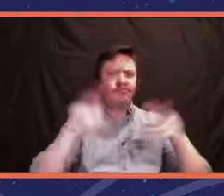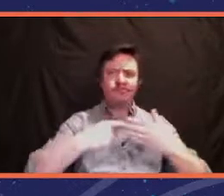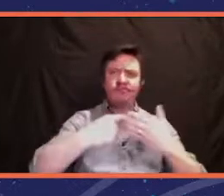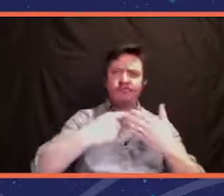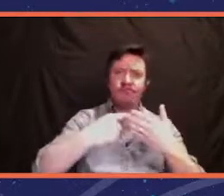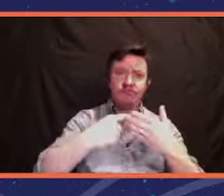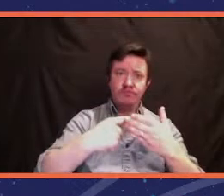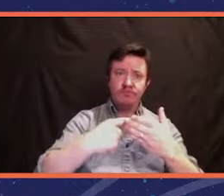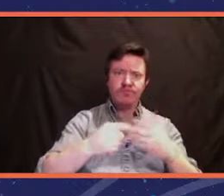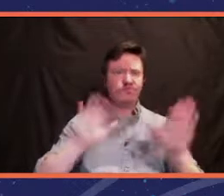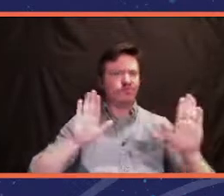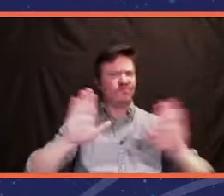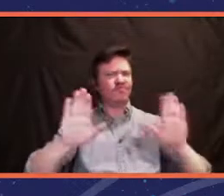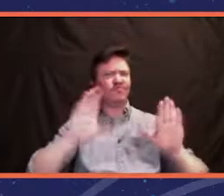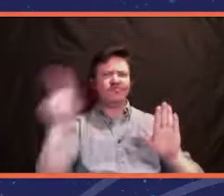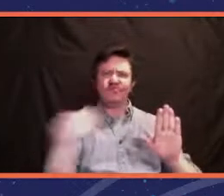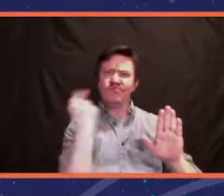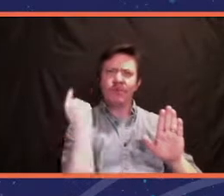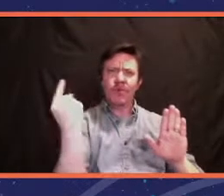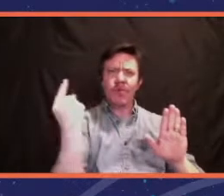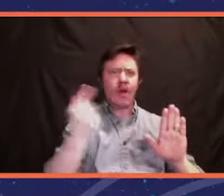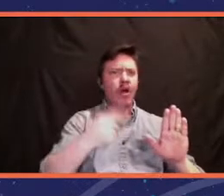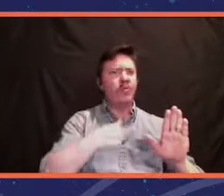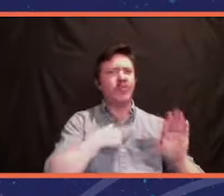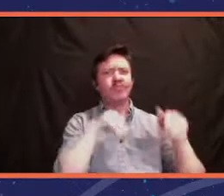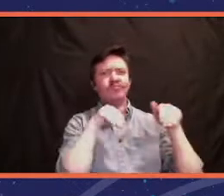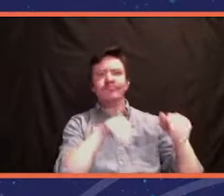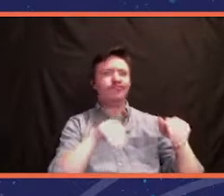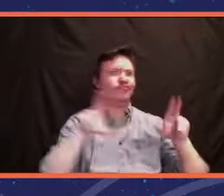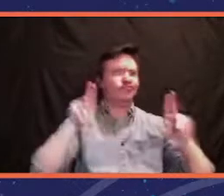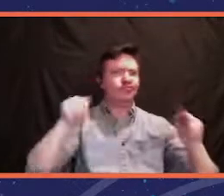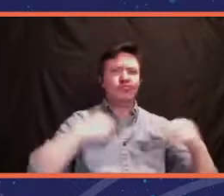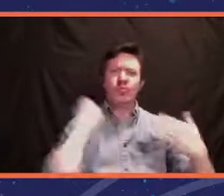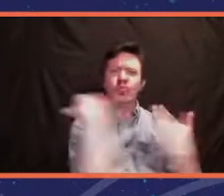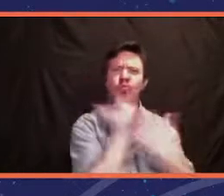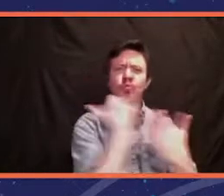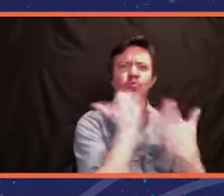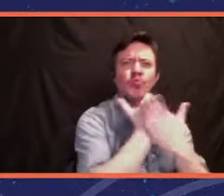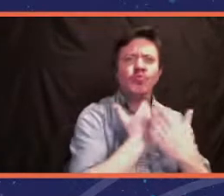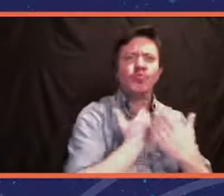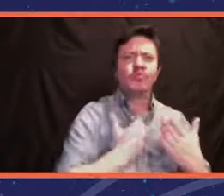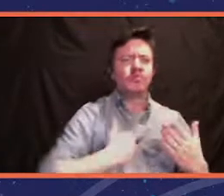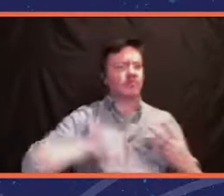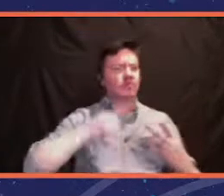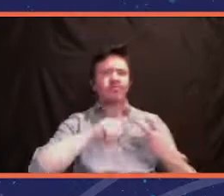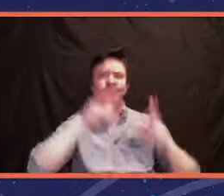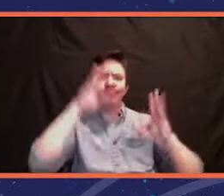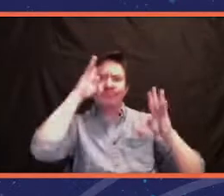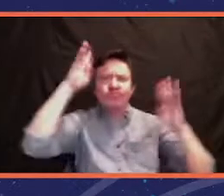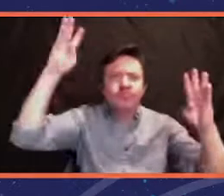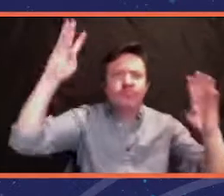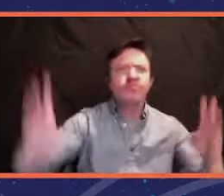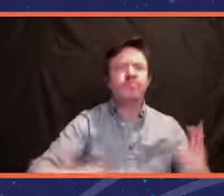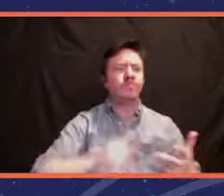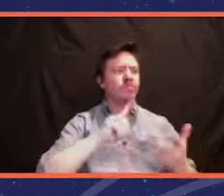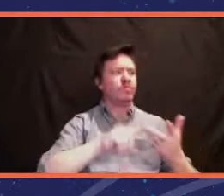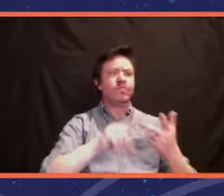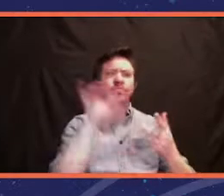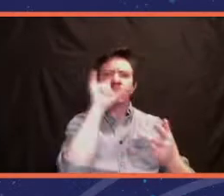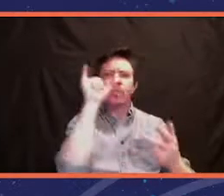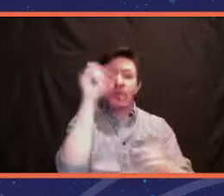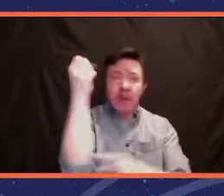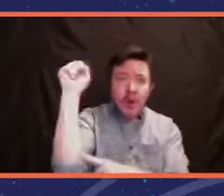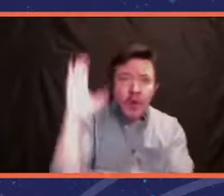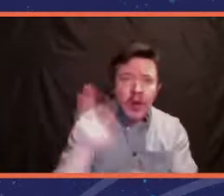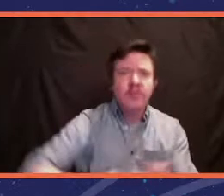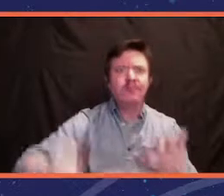constantly pushing the edge of what it means to be an artist, to be an organizer, to be a person of color, to stand up for what you want. But I